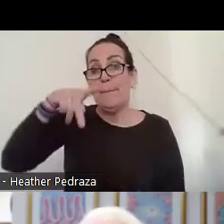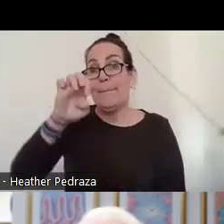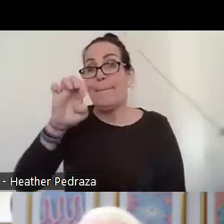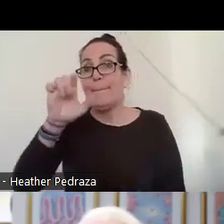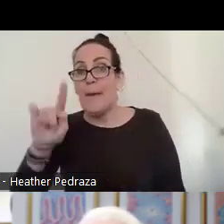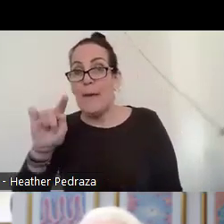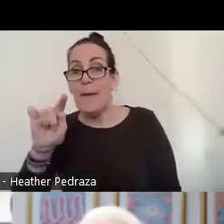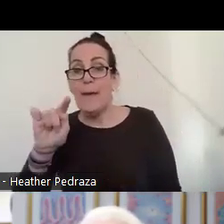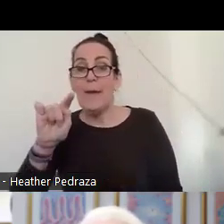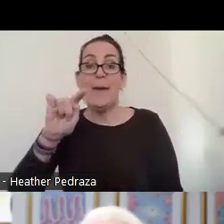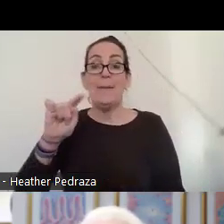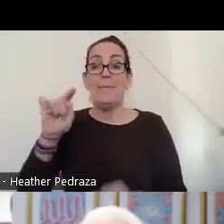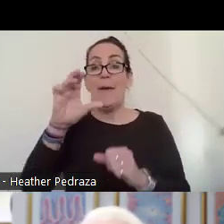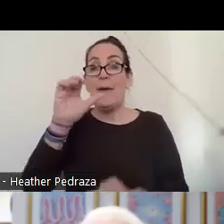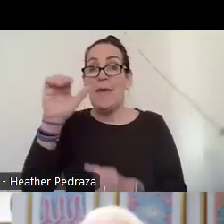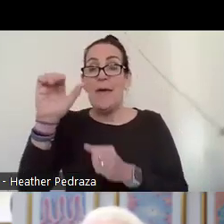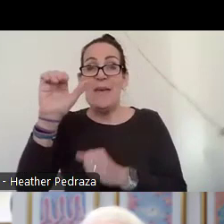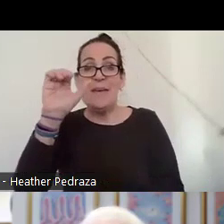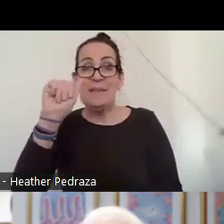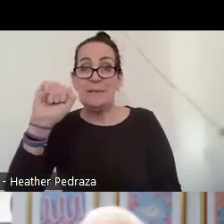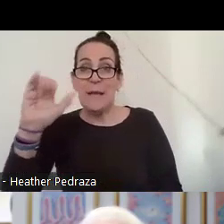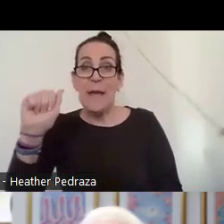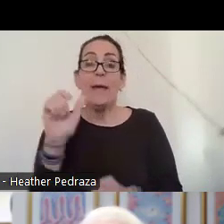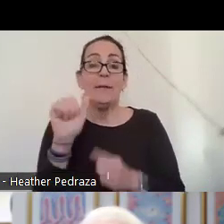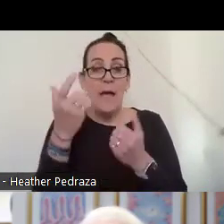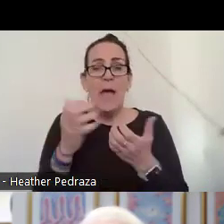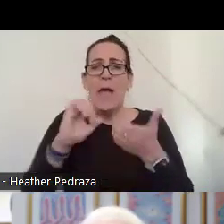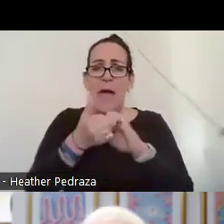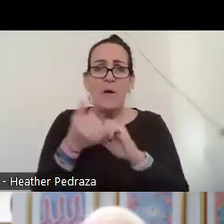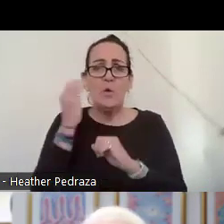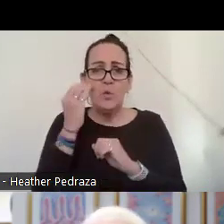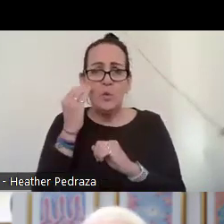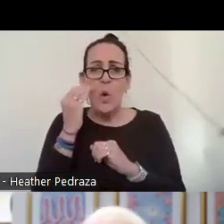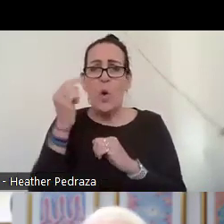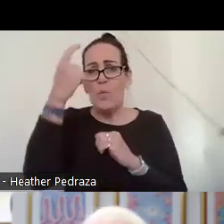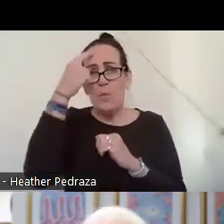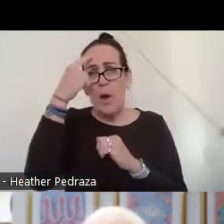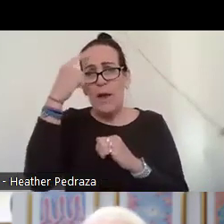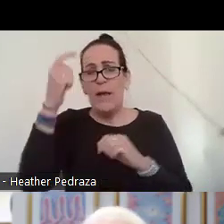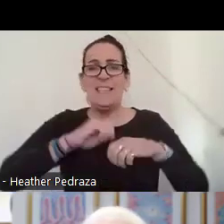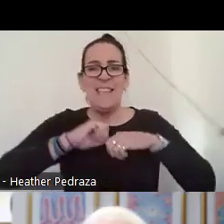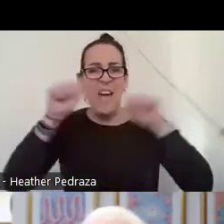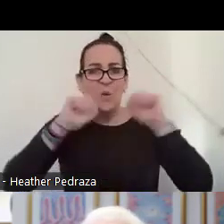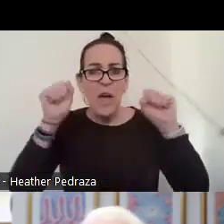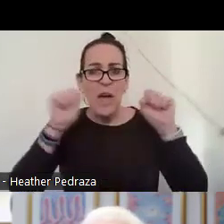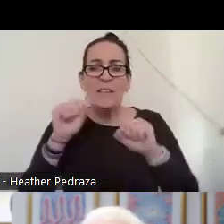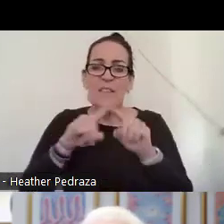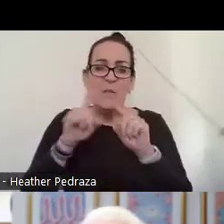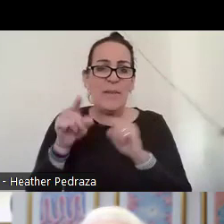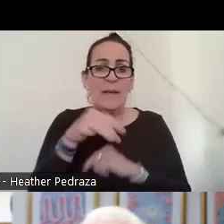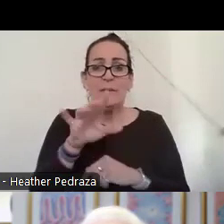exercise or et cetera, because a lot of what I want to do, at least for what we're doing in Northeast Medical Services,